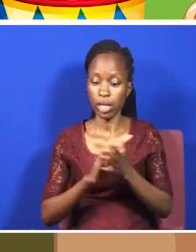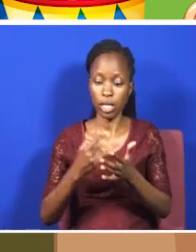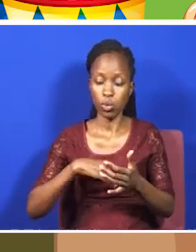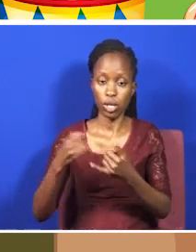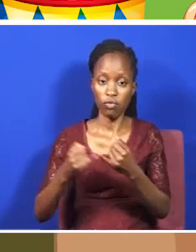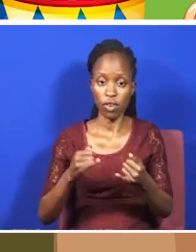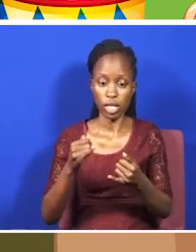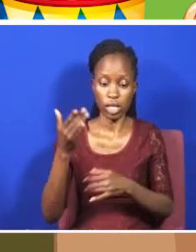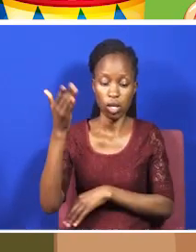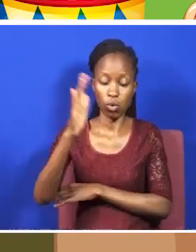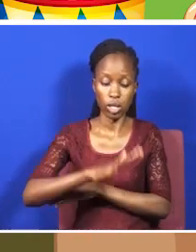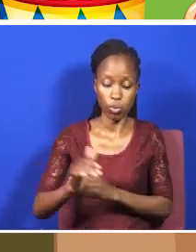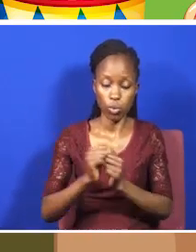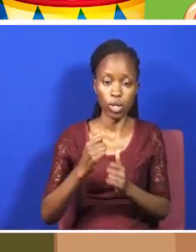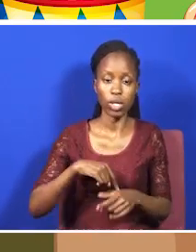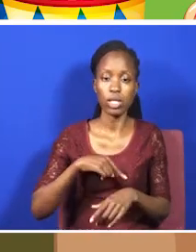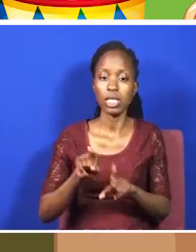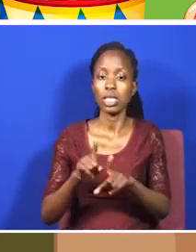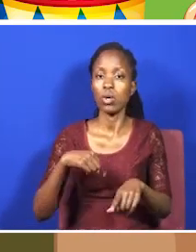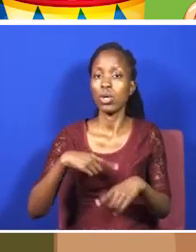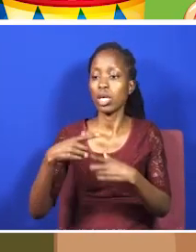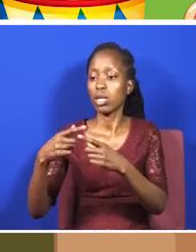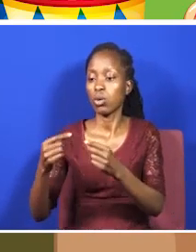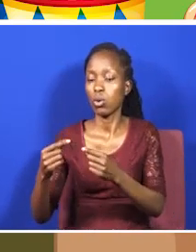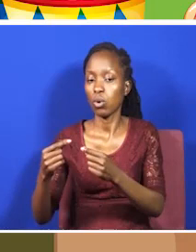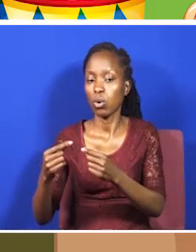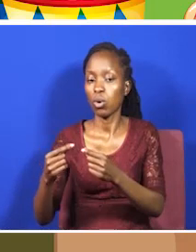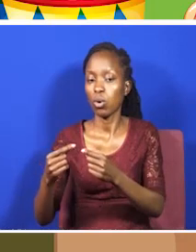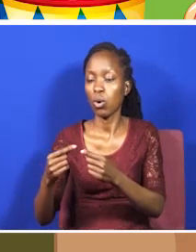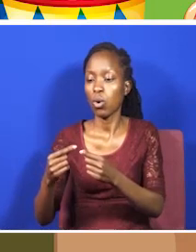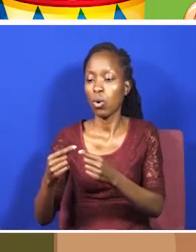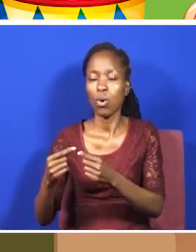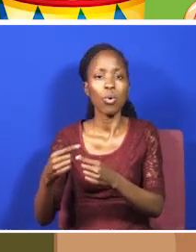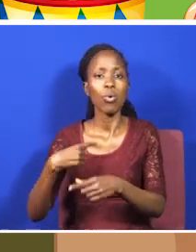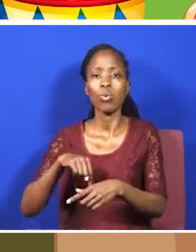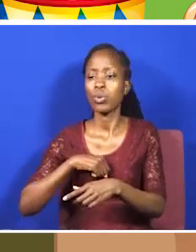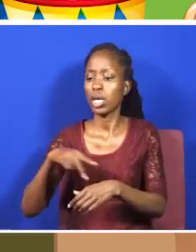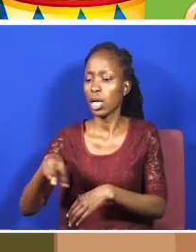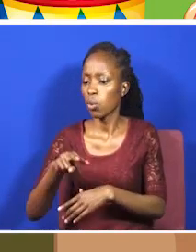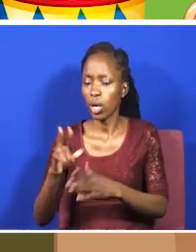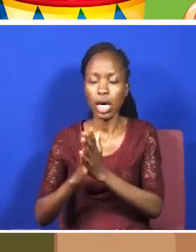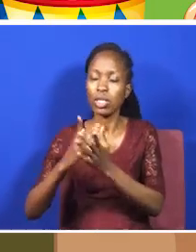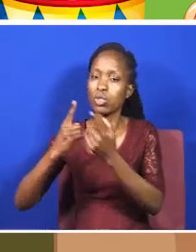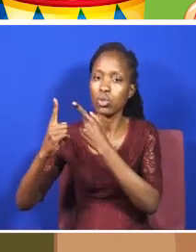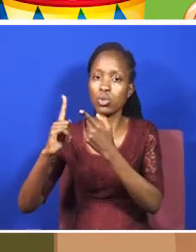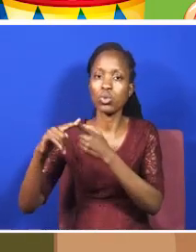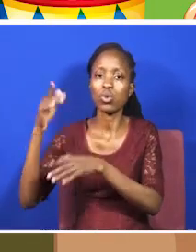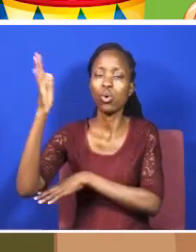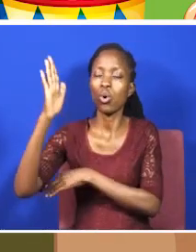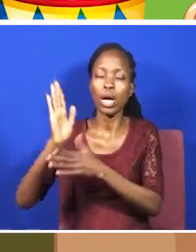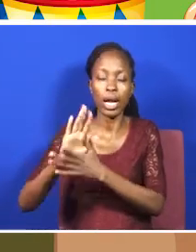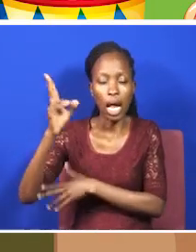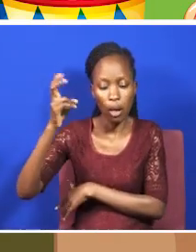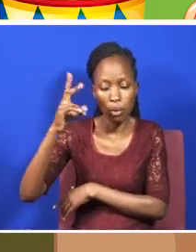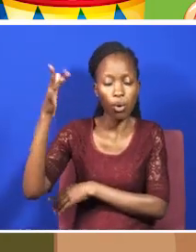Jesus in our heart, then we invite his presence with us. And so we can walk with him, we can